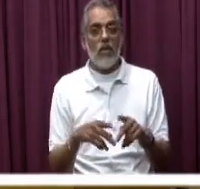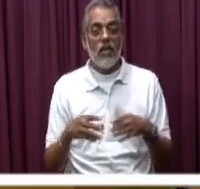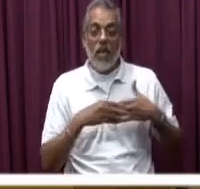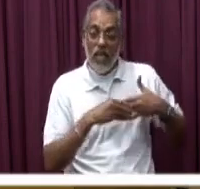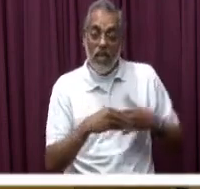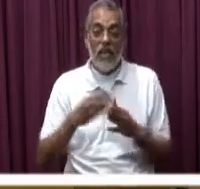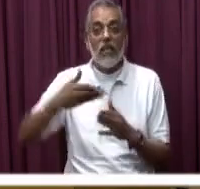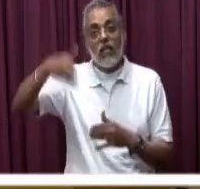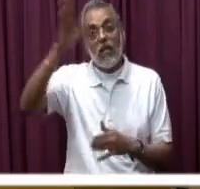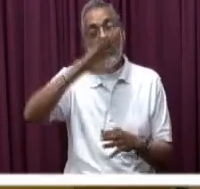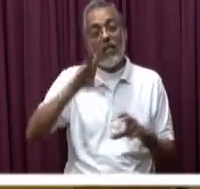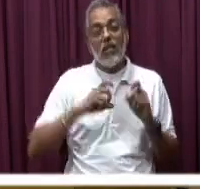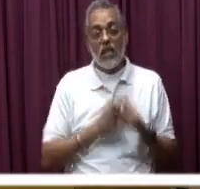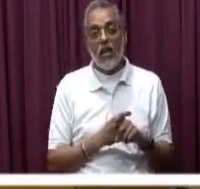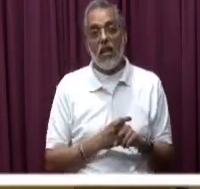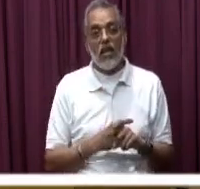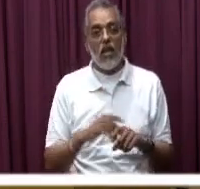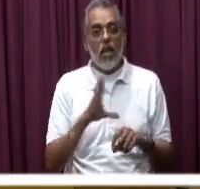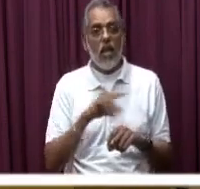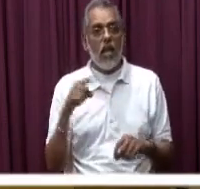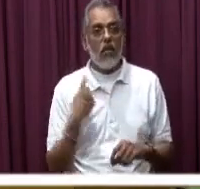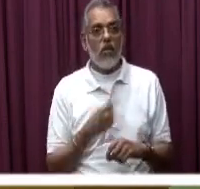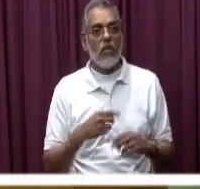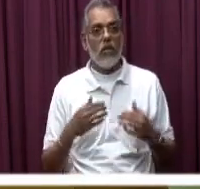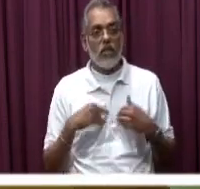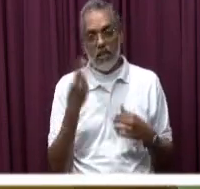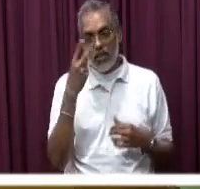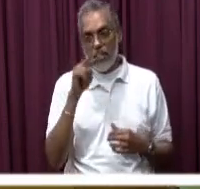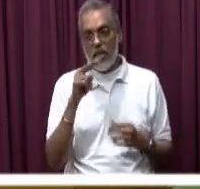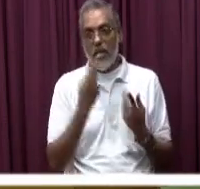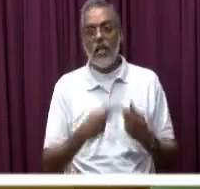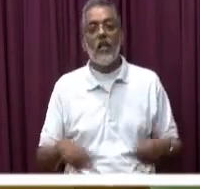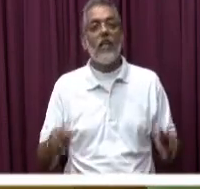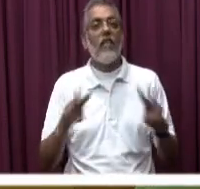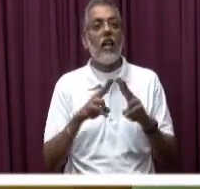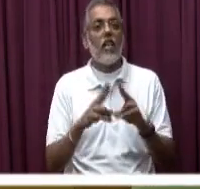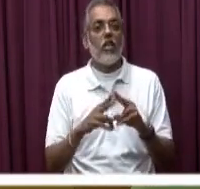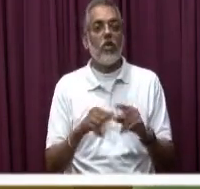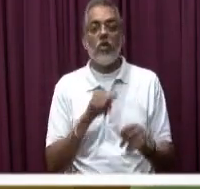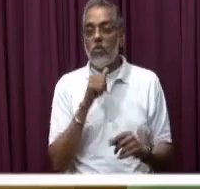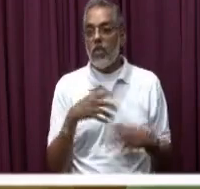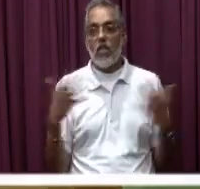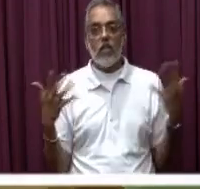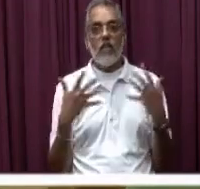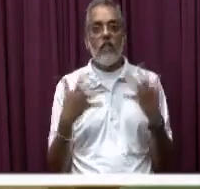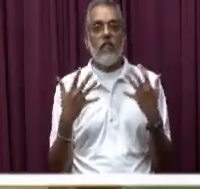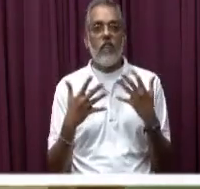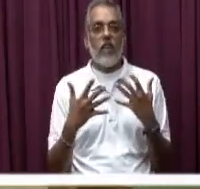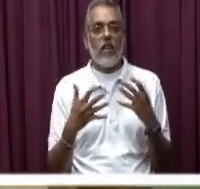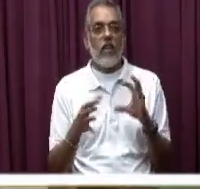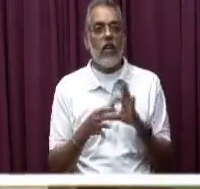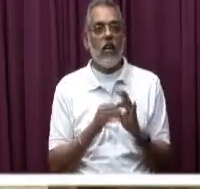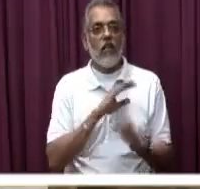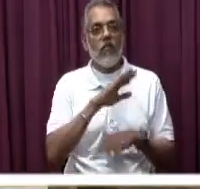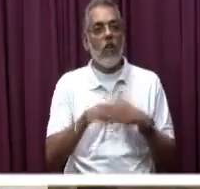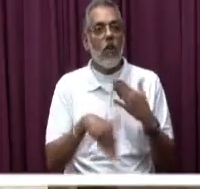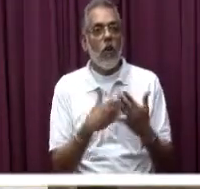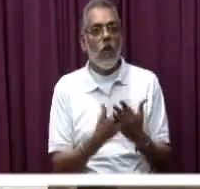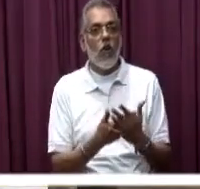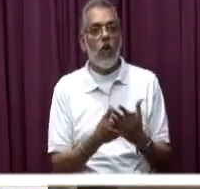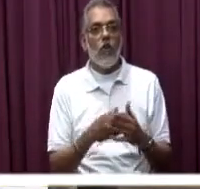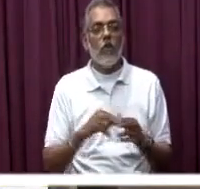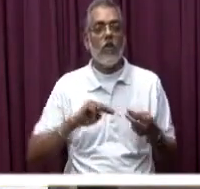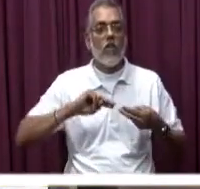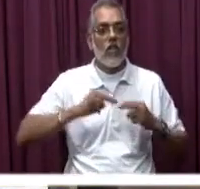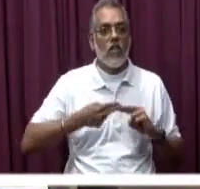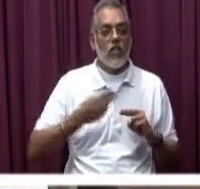he's giving us a value system. And you have to hear the value system. Do not be afraid of those who can do you